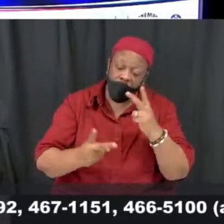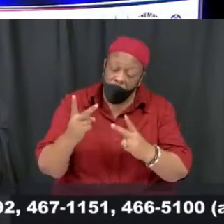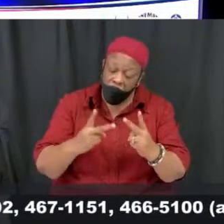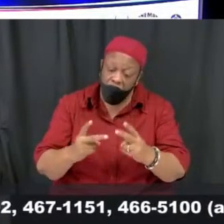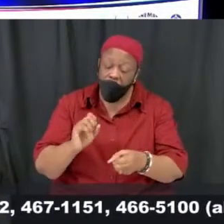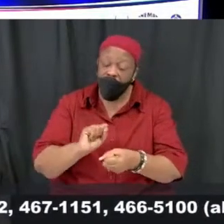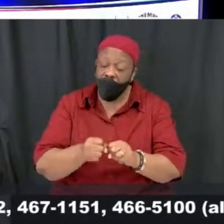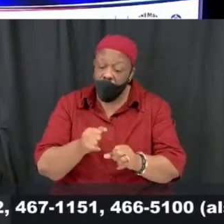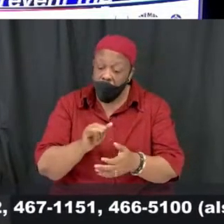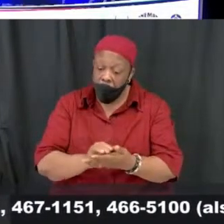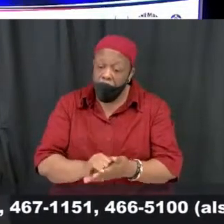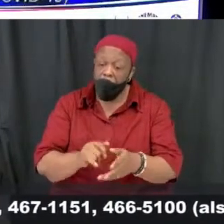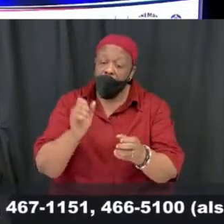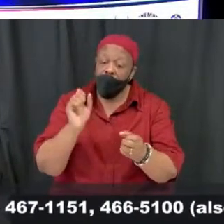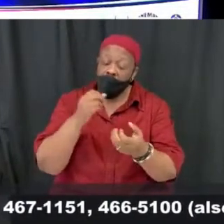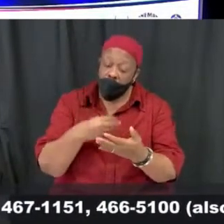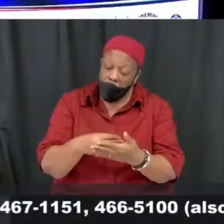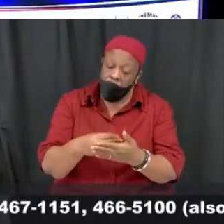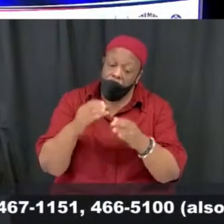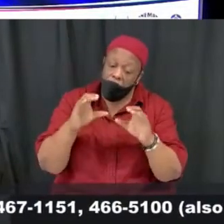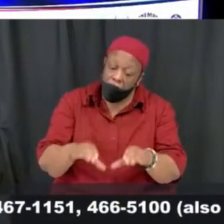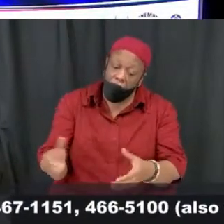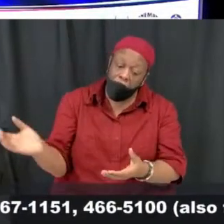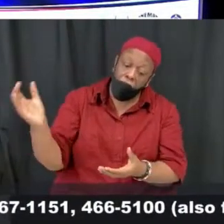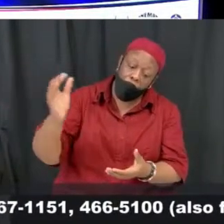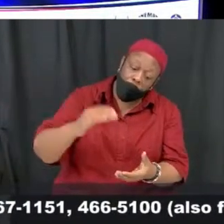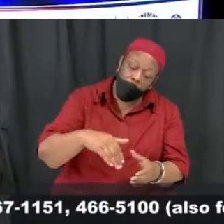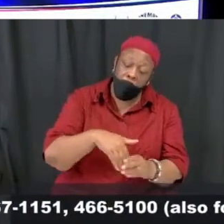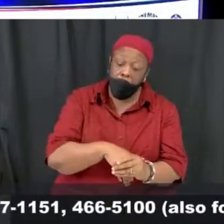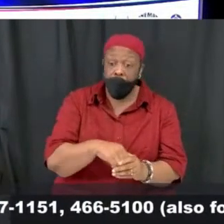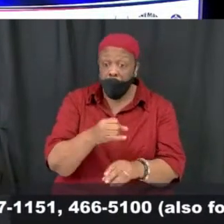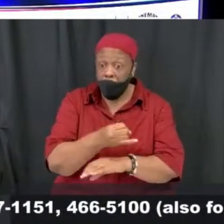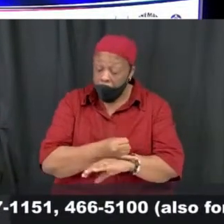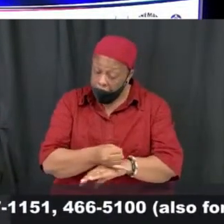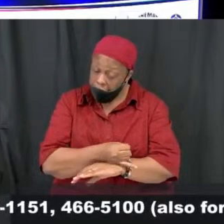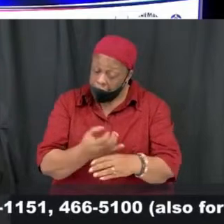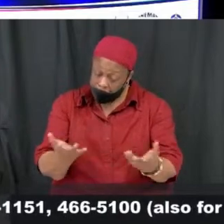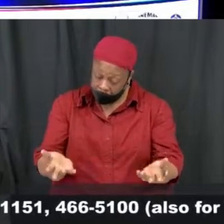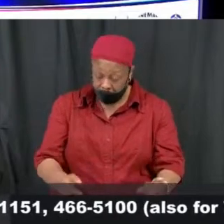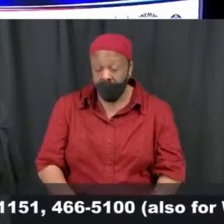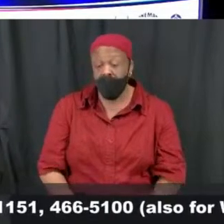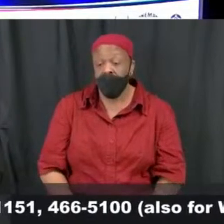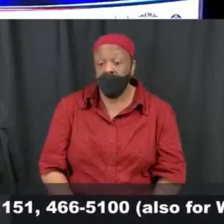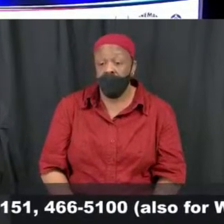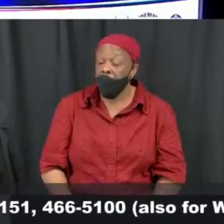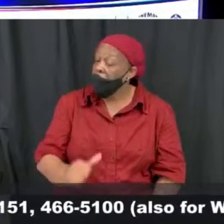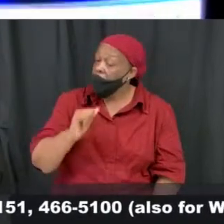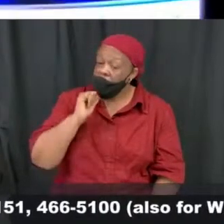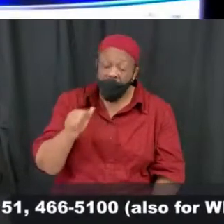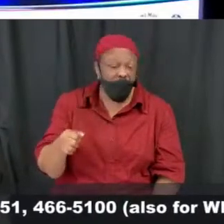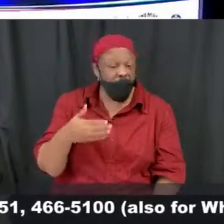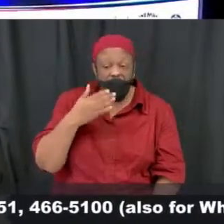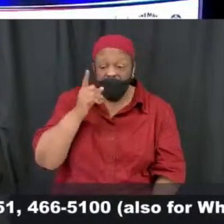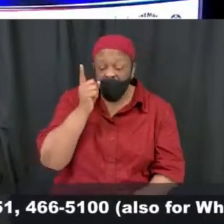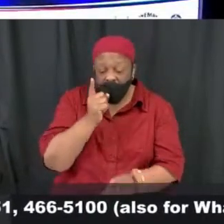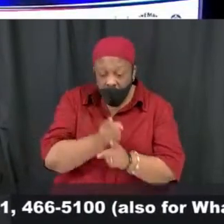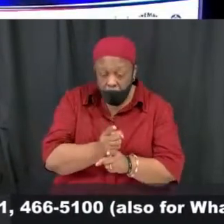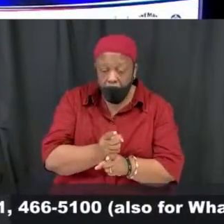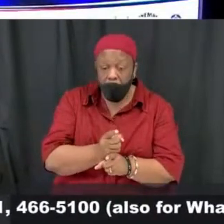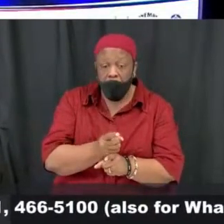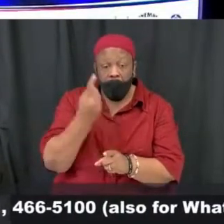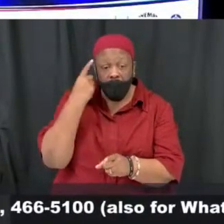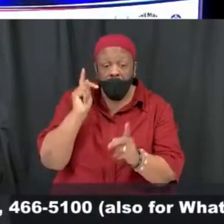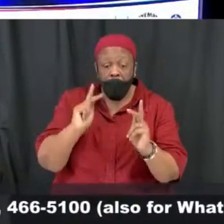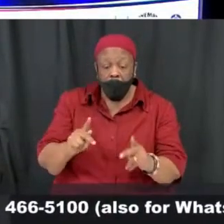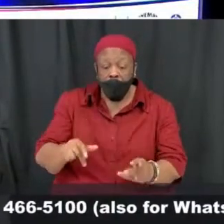Vaccinate. It's not fair that these passengers who are paying their money to come to St. Kitts and Nevis and be a part